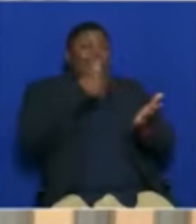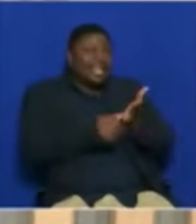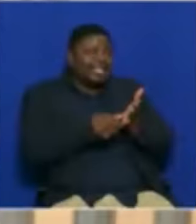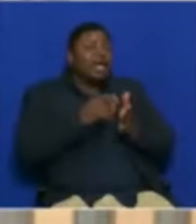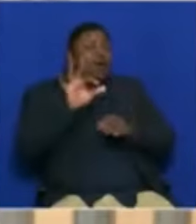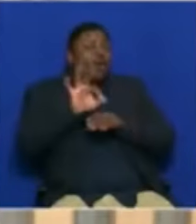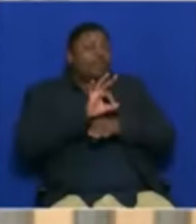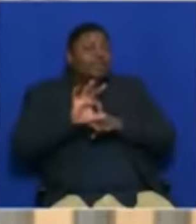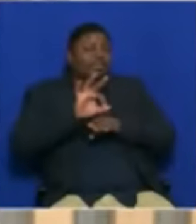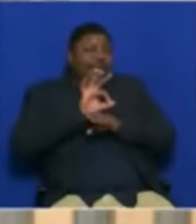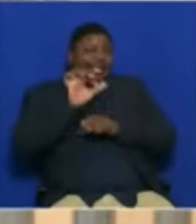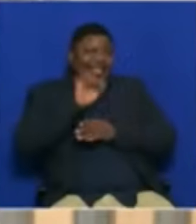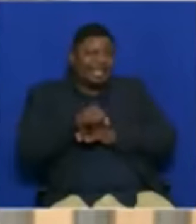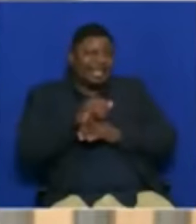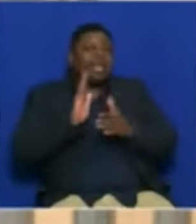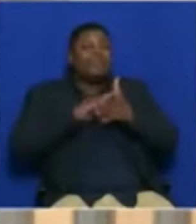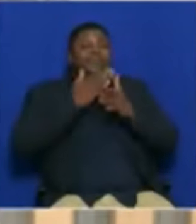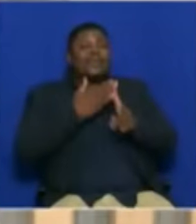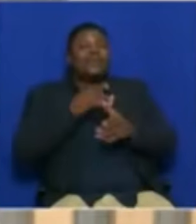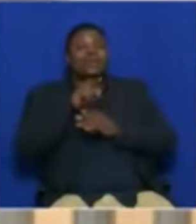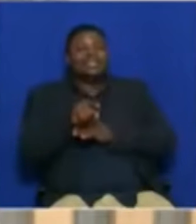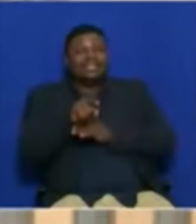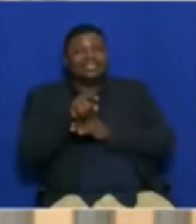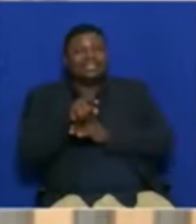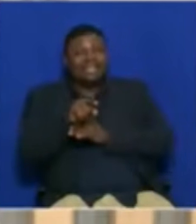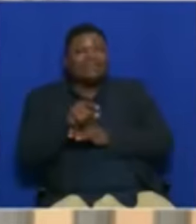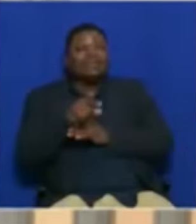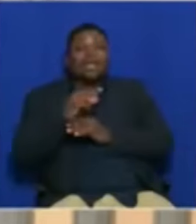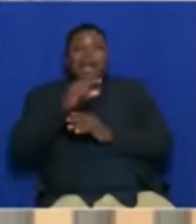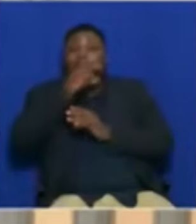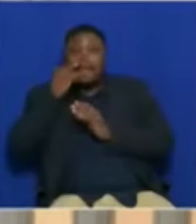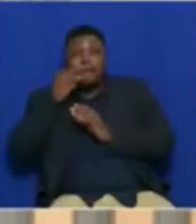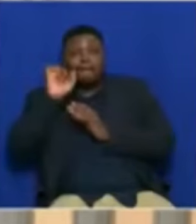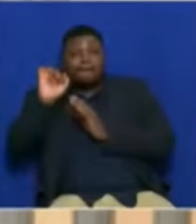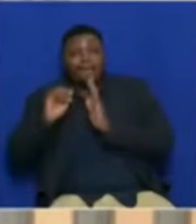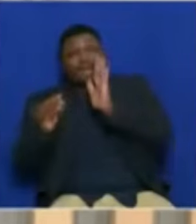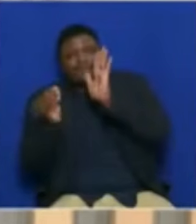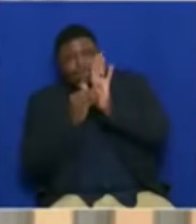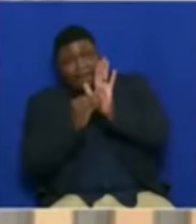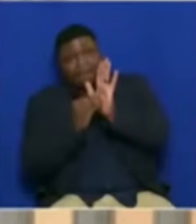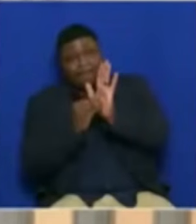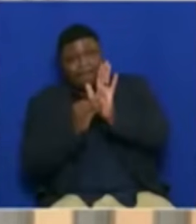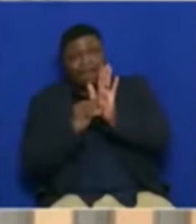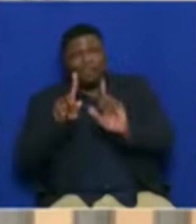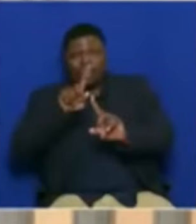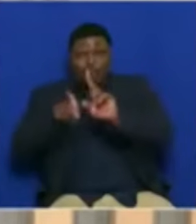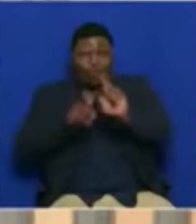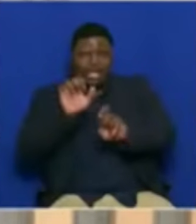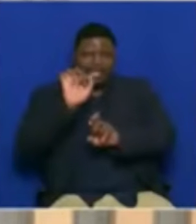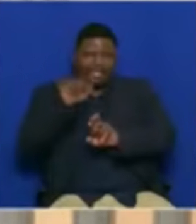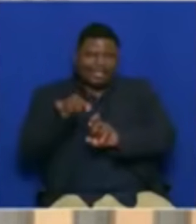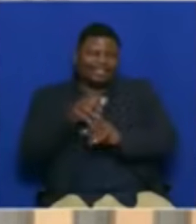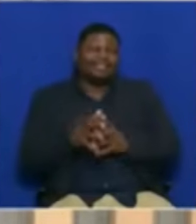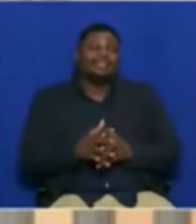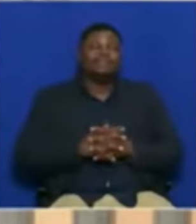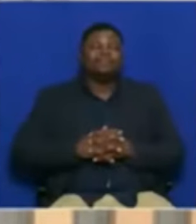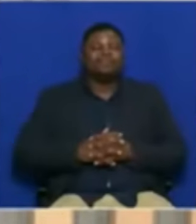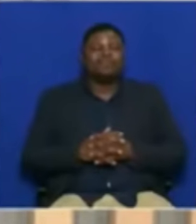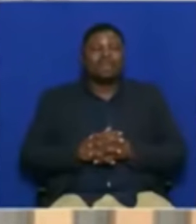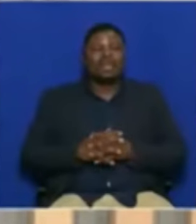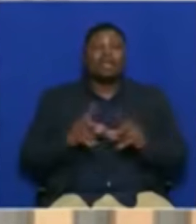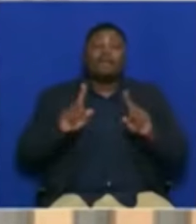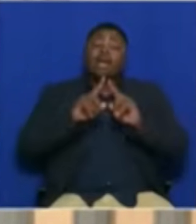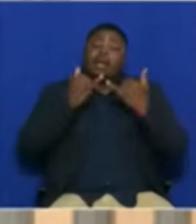is reflected under inquiries, we don't have to go there. It is what it is. So we accept that would then put